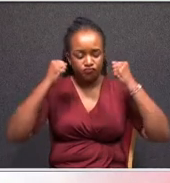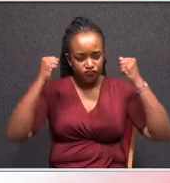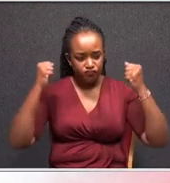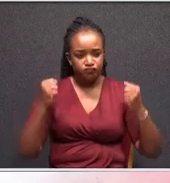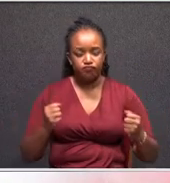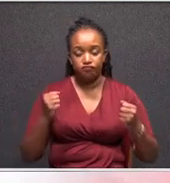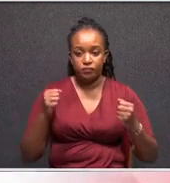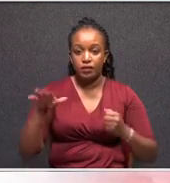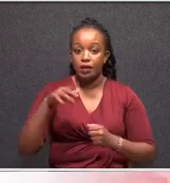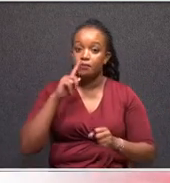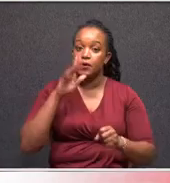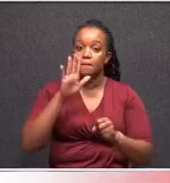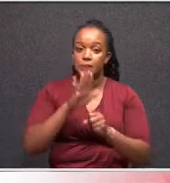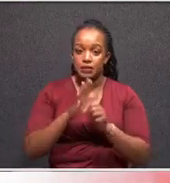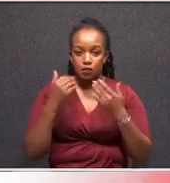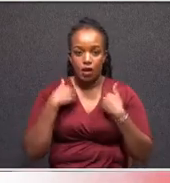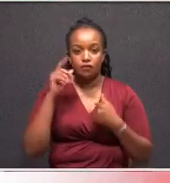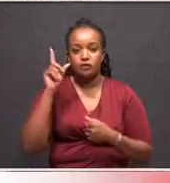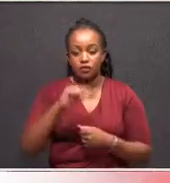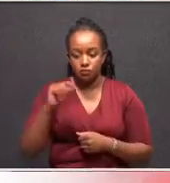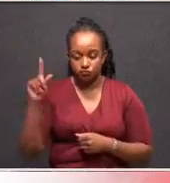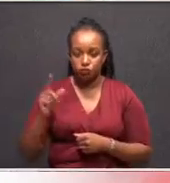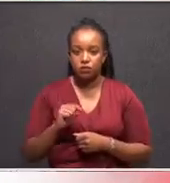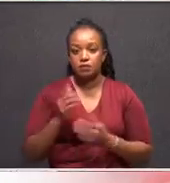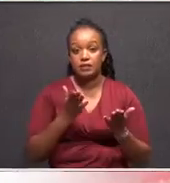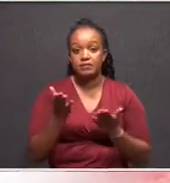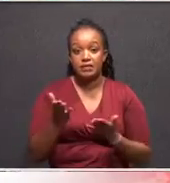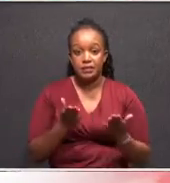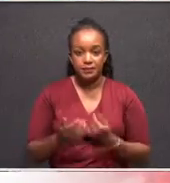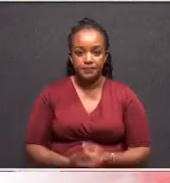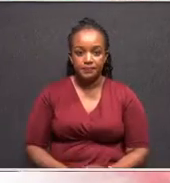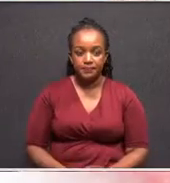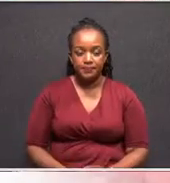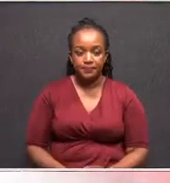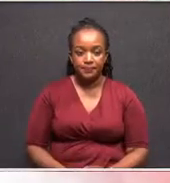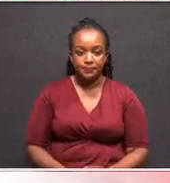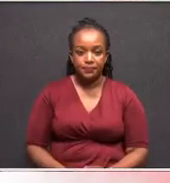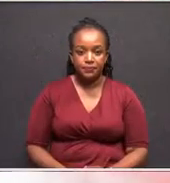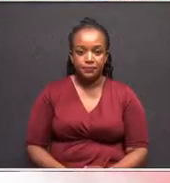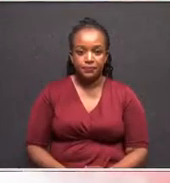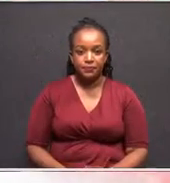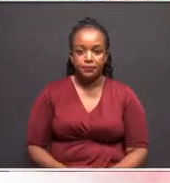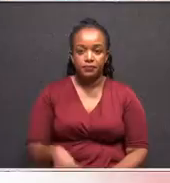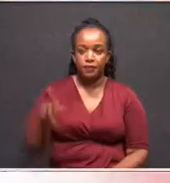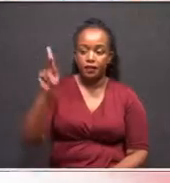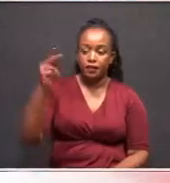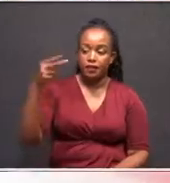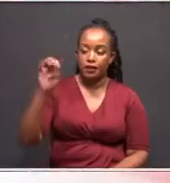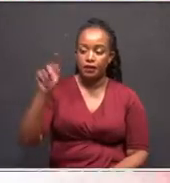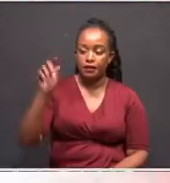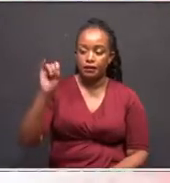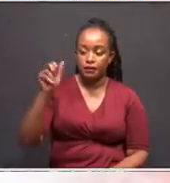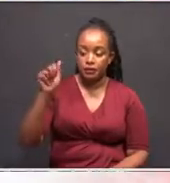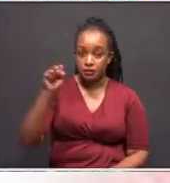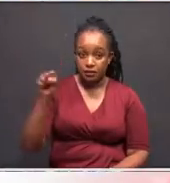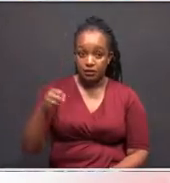its customers of affordable services. We now declare the branch open. Khetias supermarket opened its